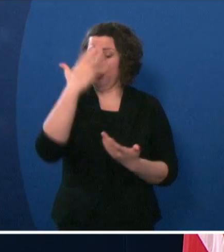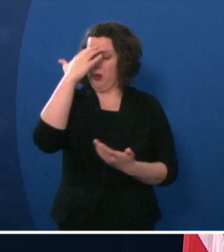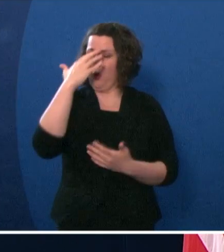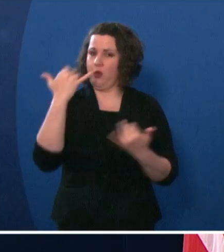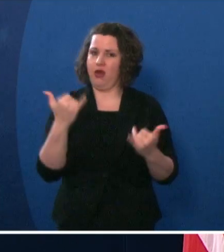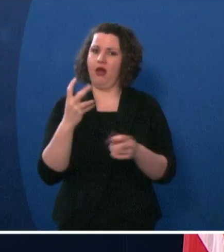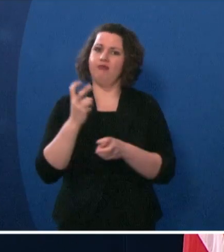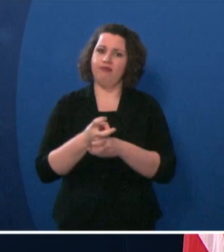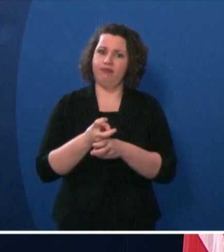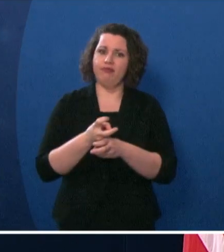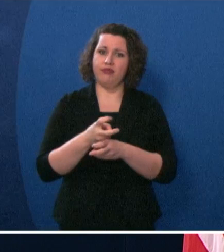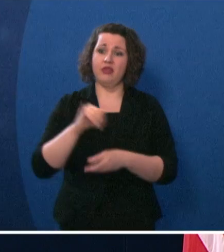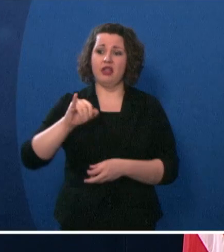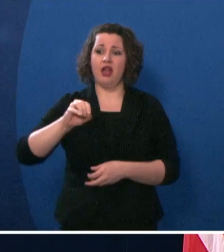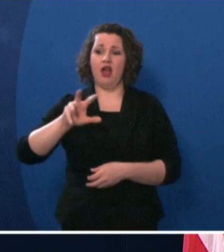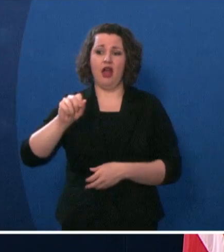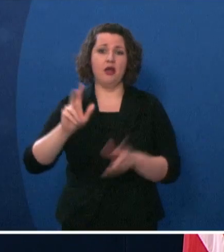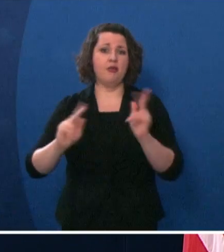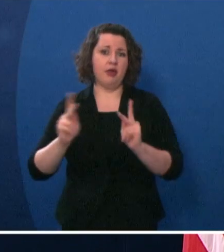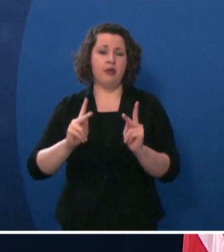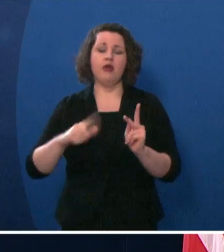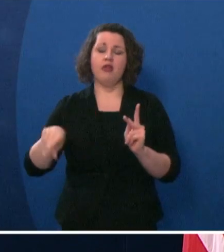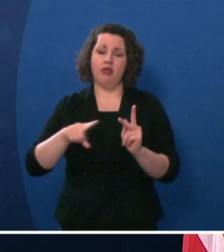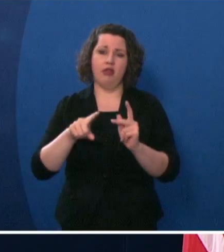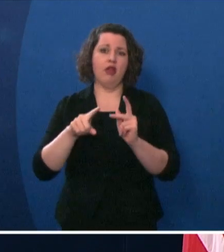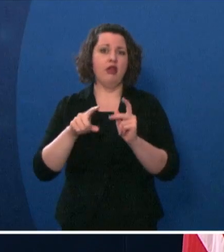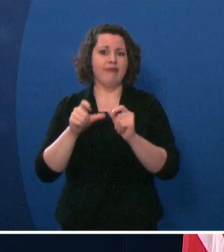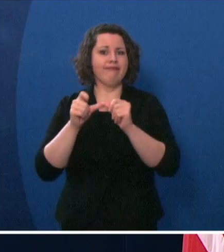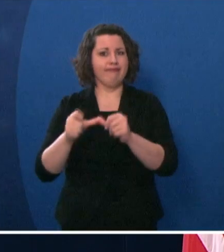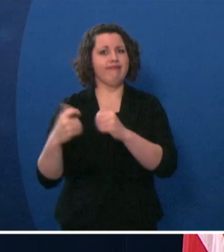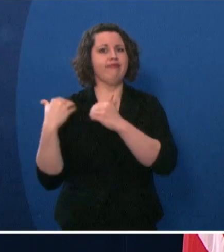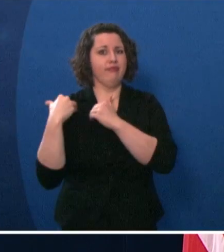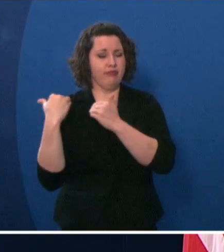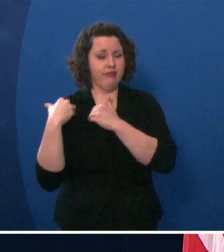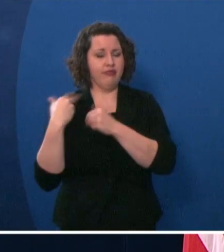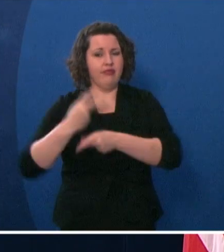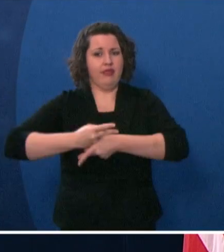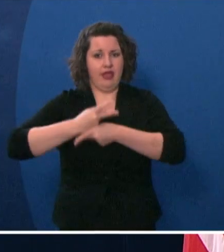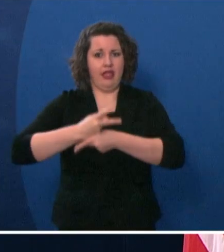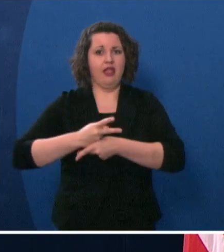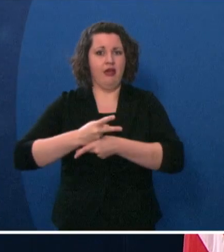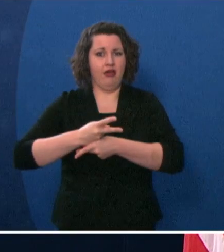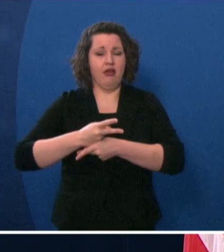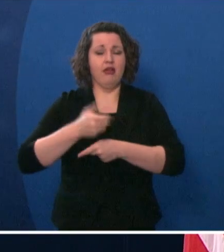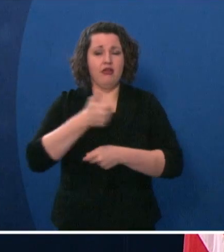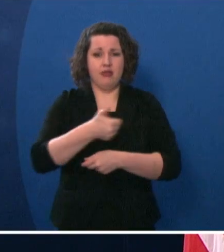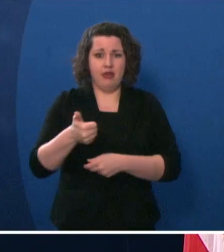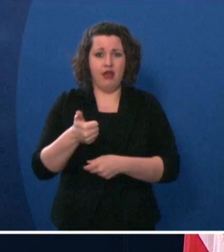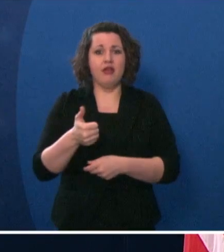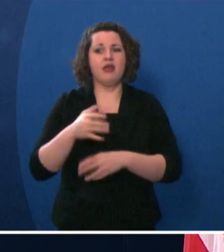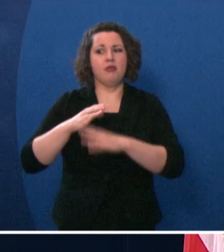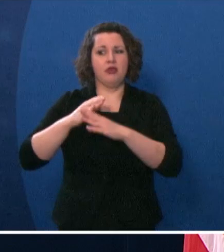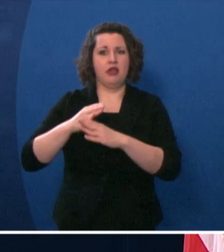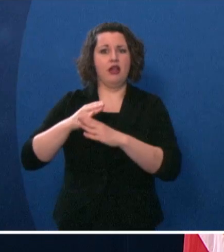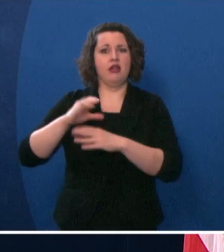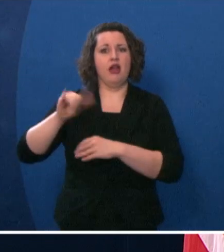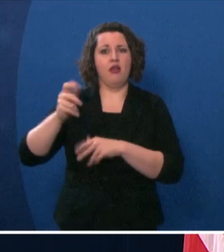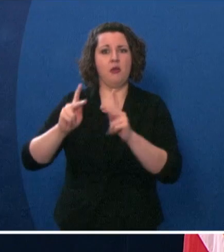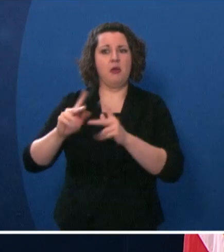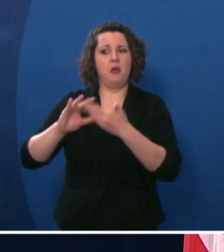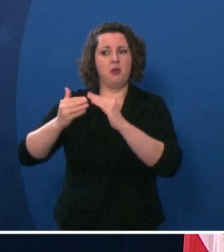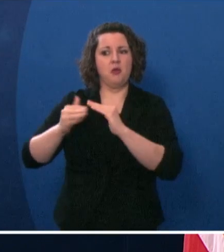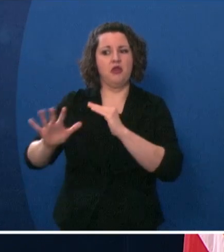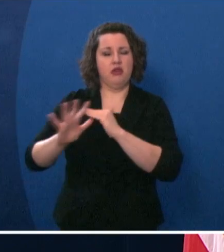difficult time, and Iowans need to continue to be responsible in taking care of their own health as well as protecting the health of our